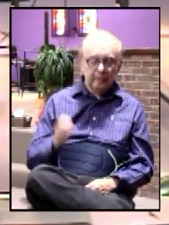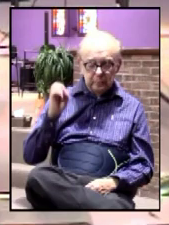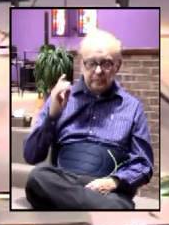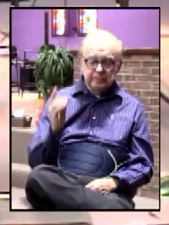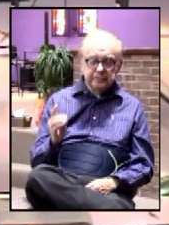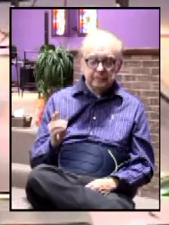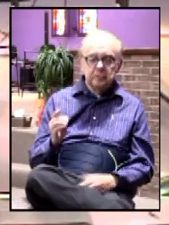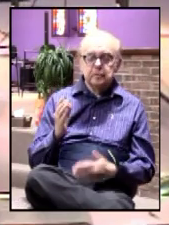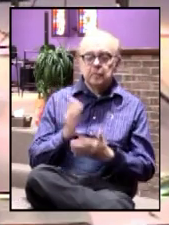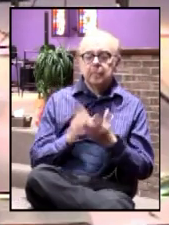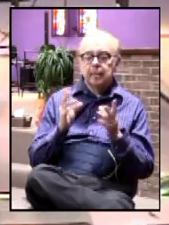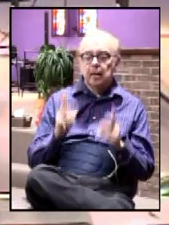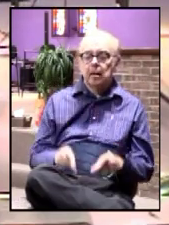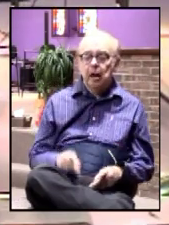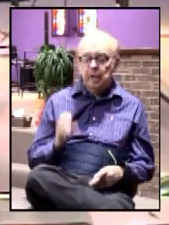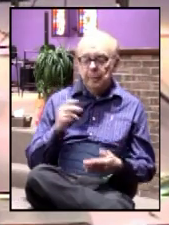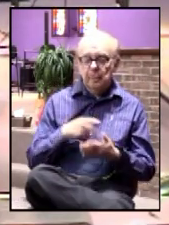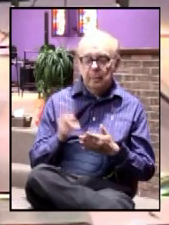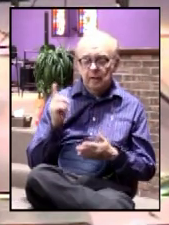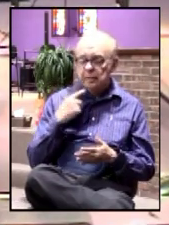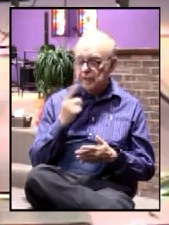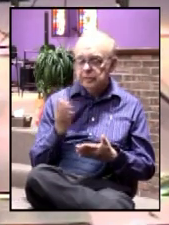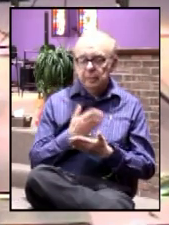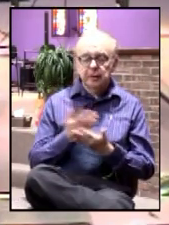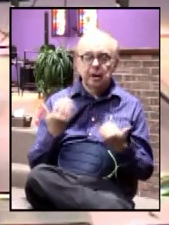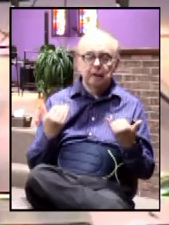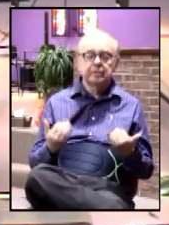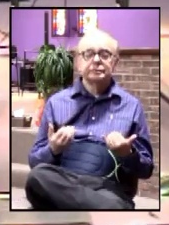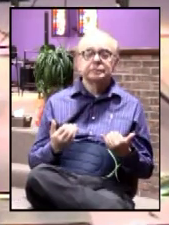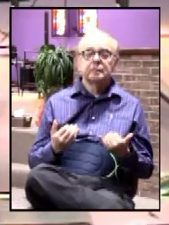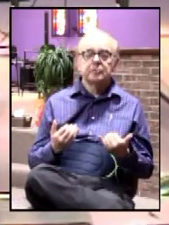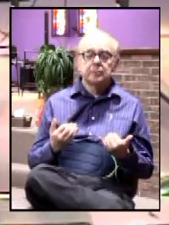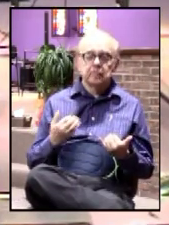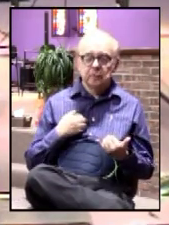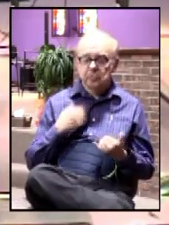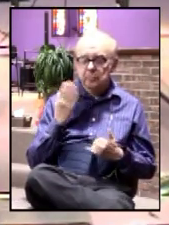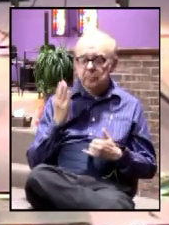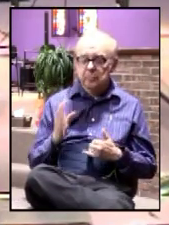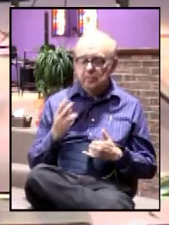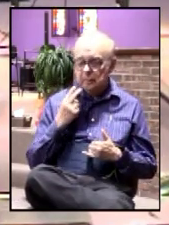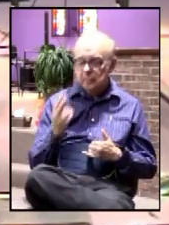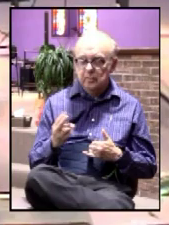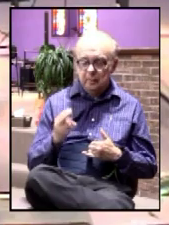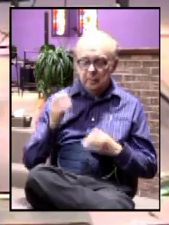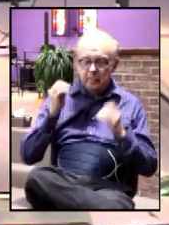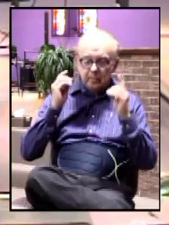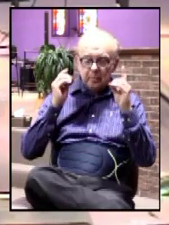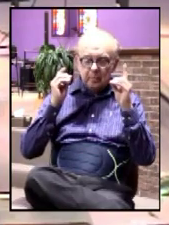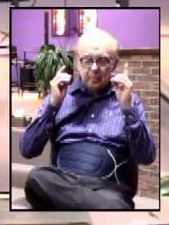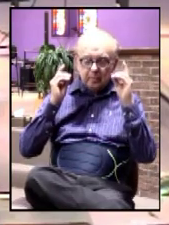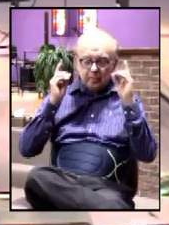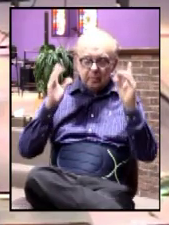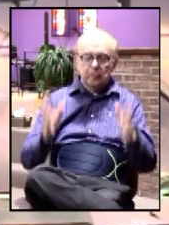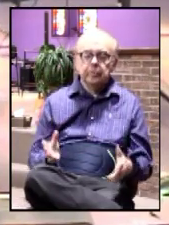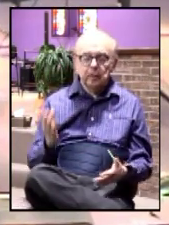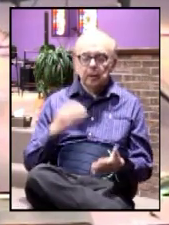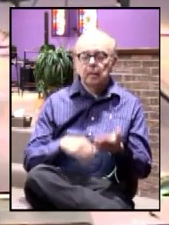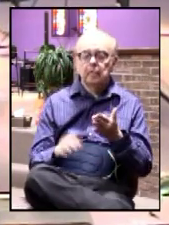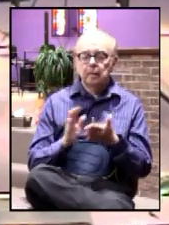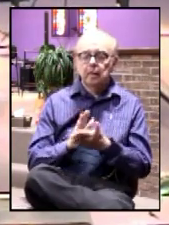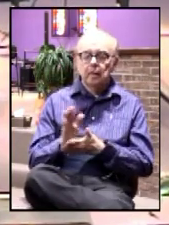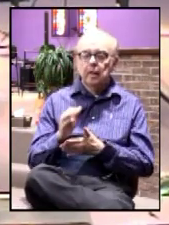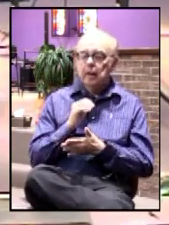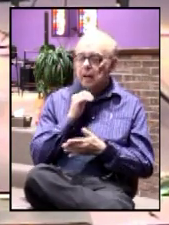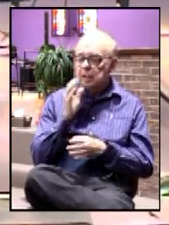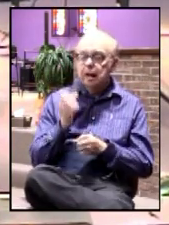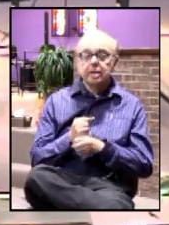An education, somebody has to be paid, because I'm going to tell you something right now. I have never ever seen a professor go into a college